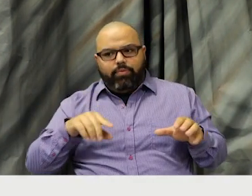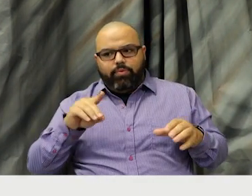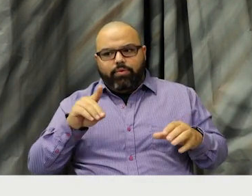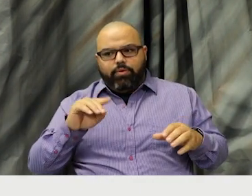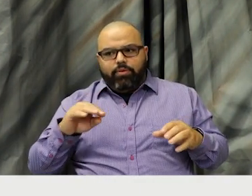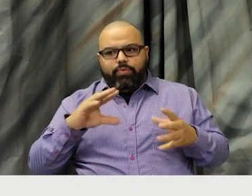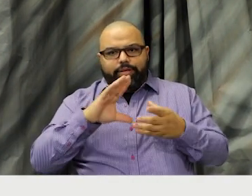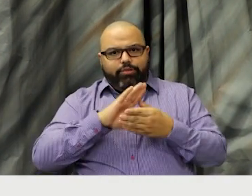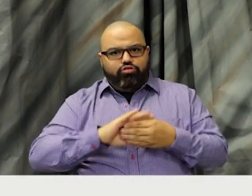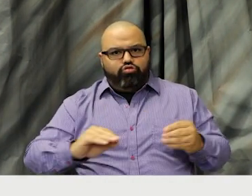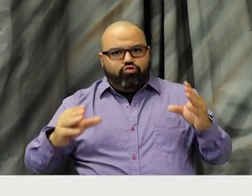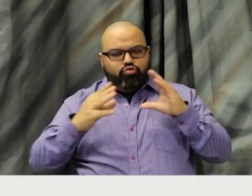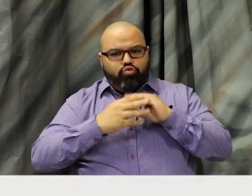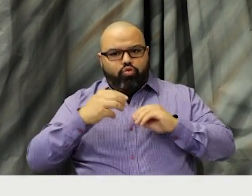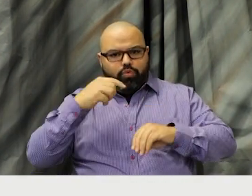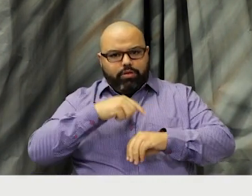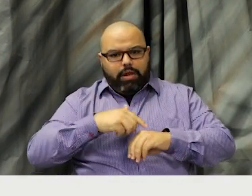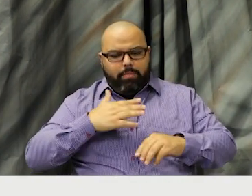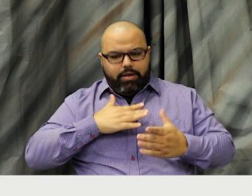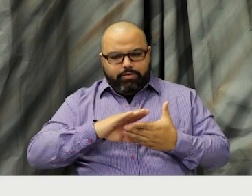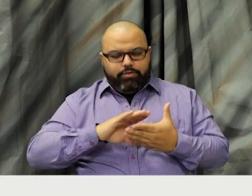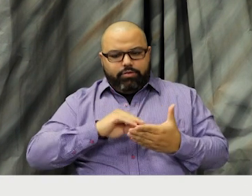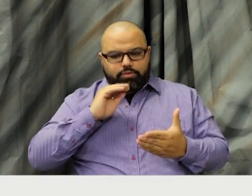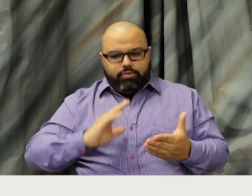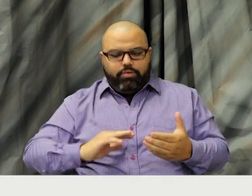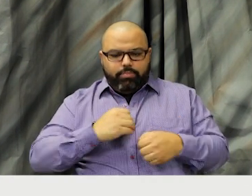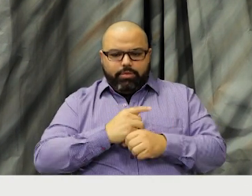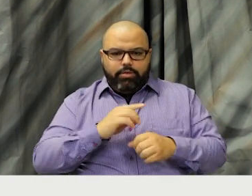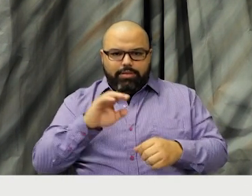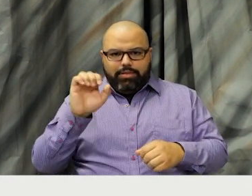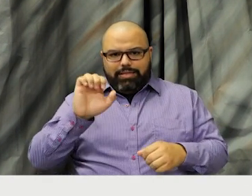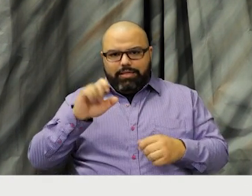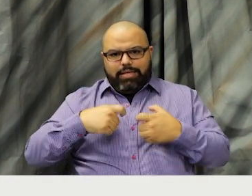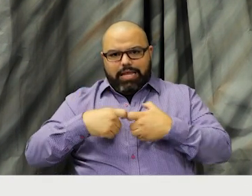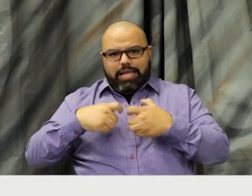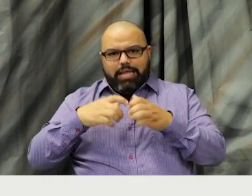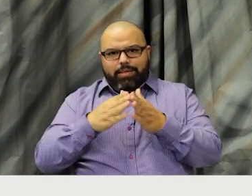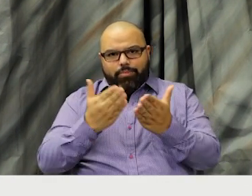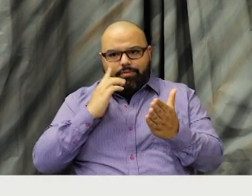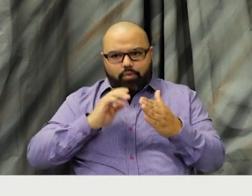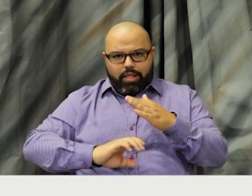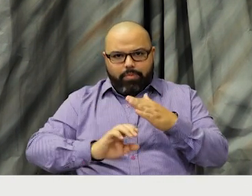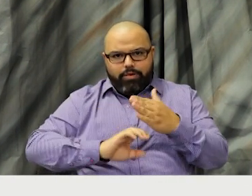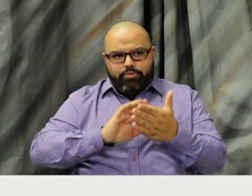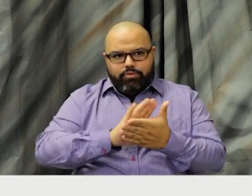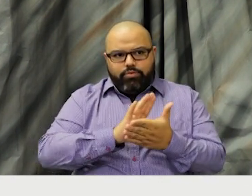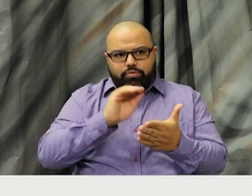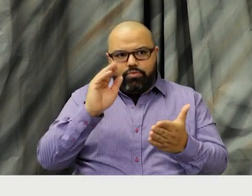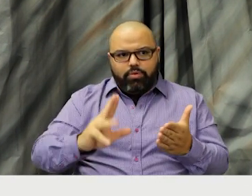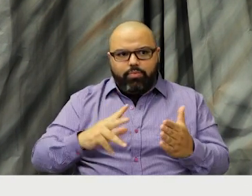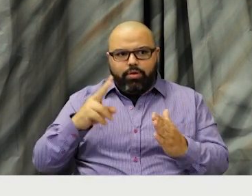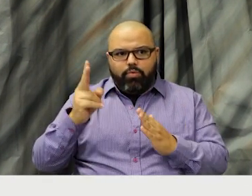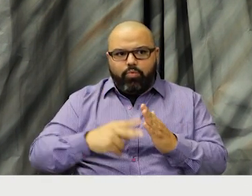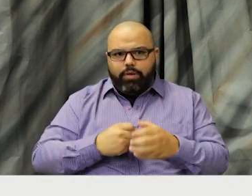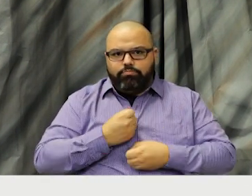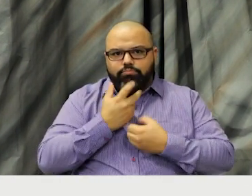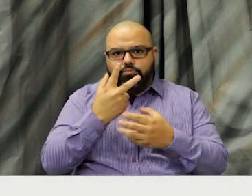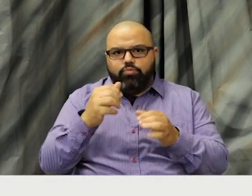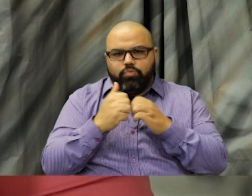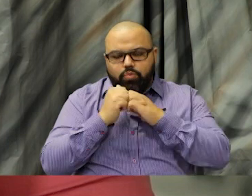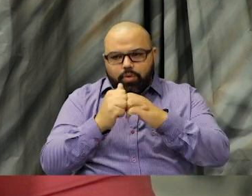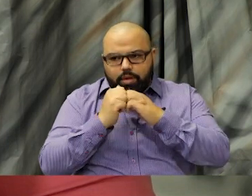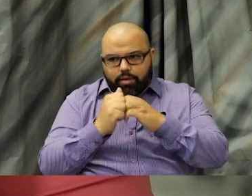did a story time, as my students are creating an ebook for elementary school students, and we all read out loud